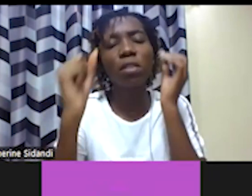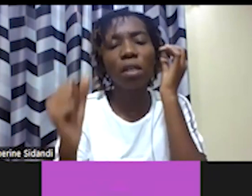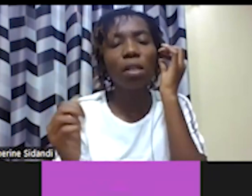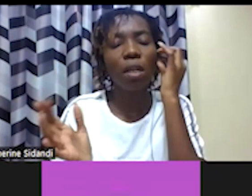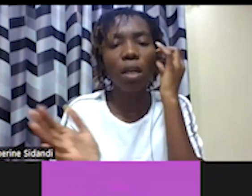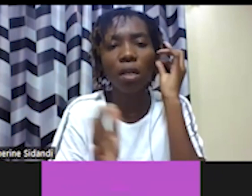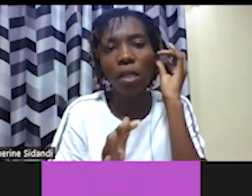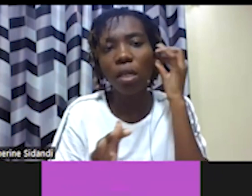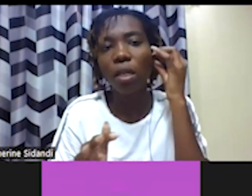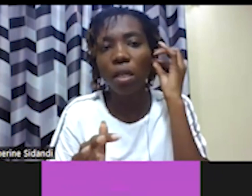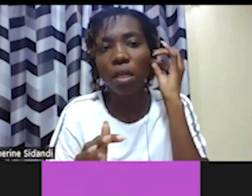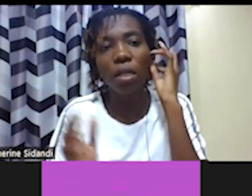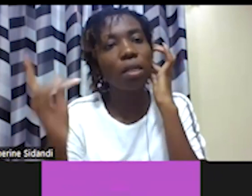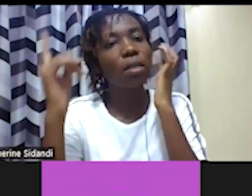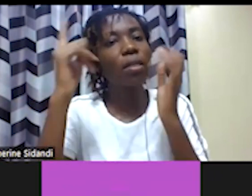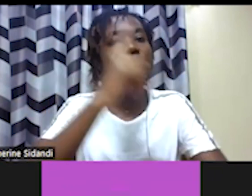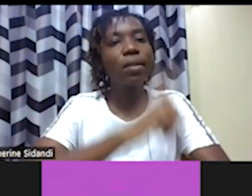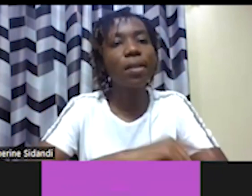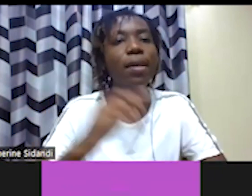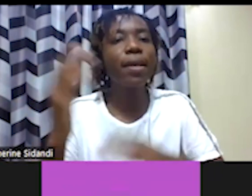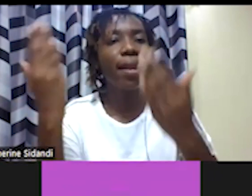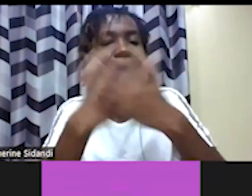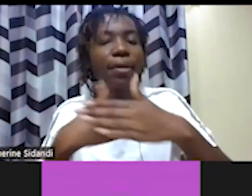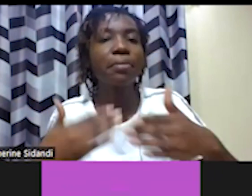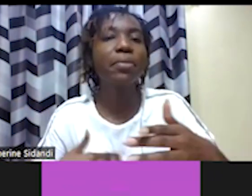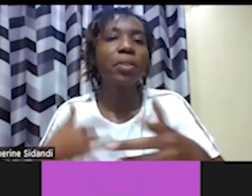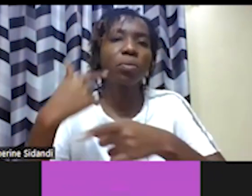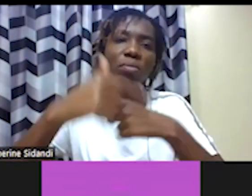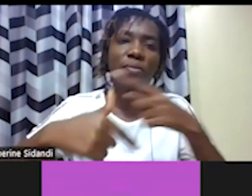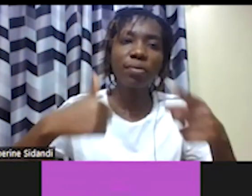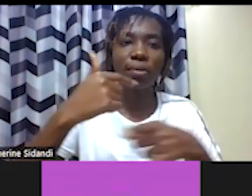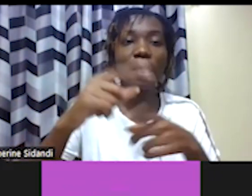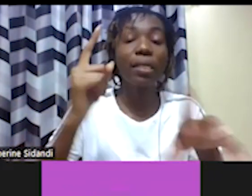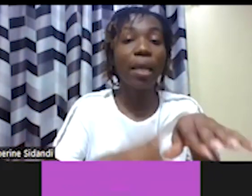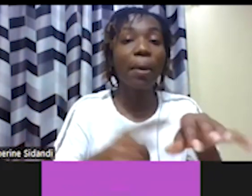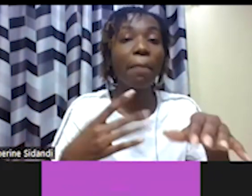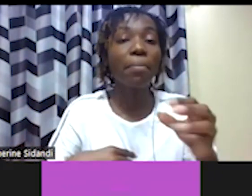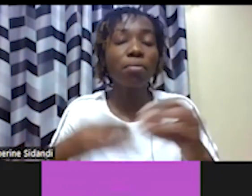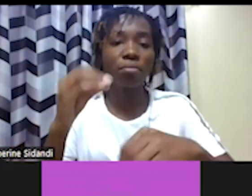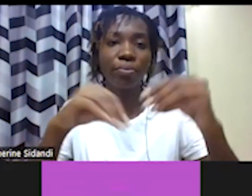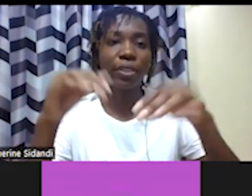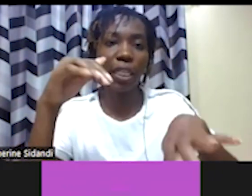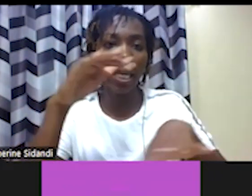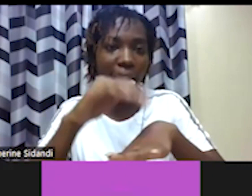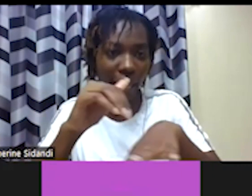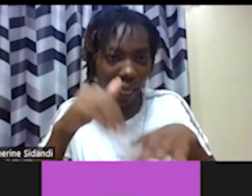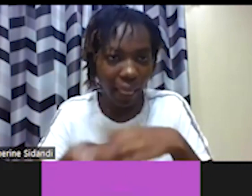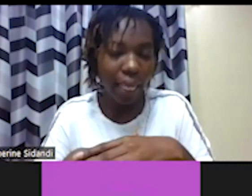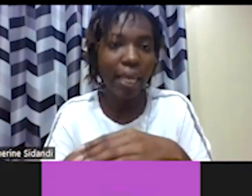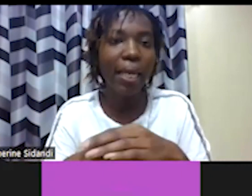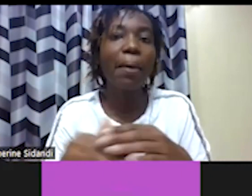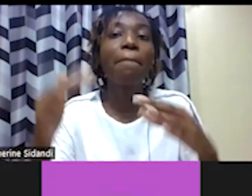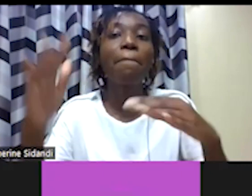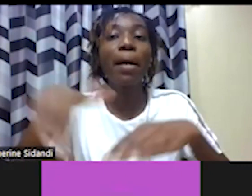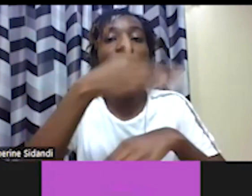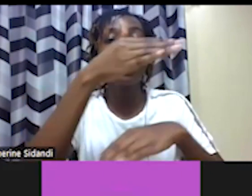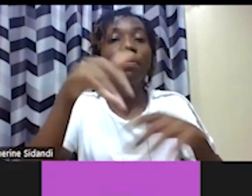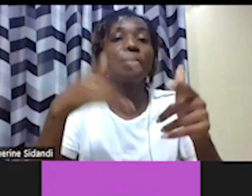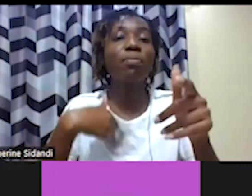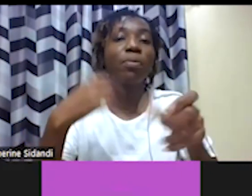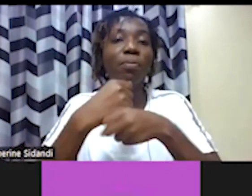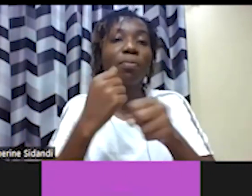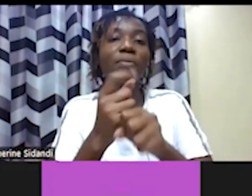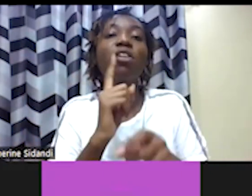just oscillated around. When I could do a contribution in parliament, I must make sure that at the end of the day, I make